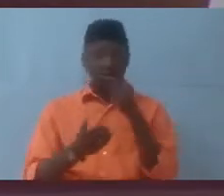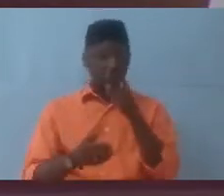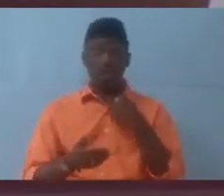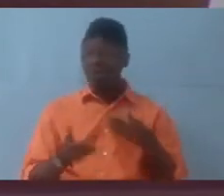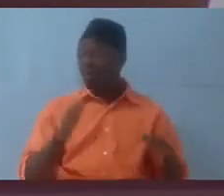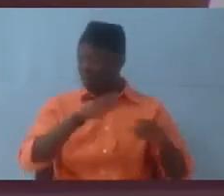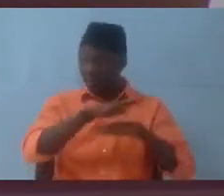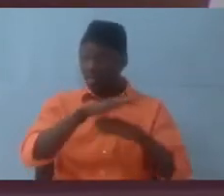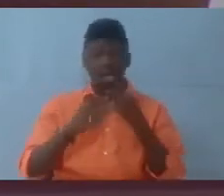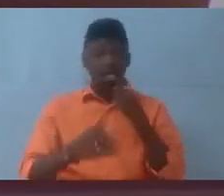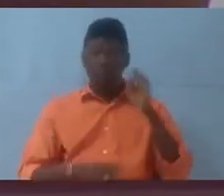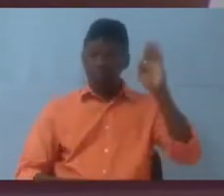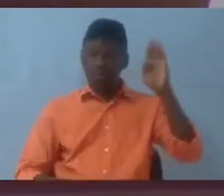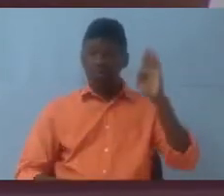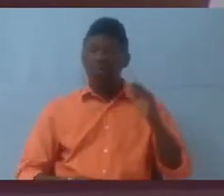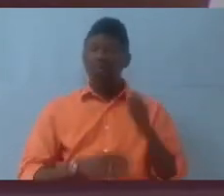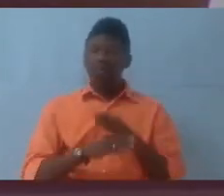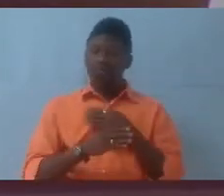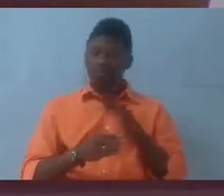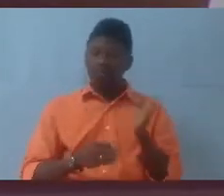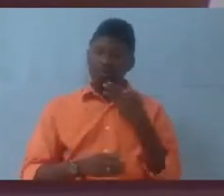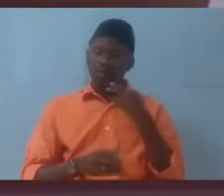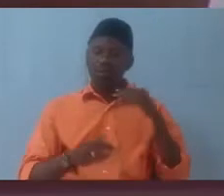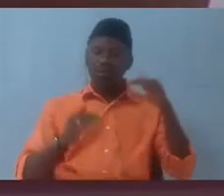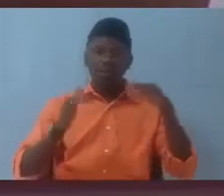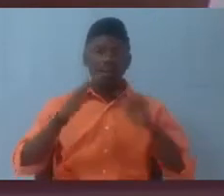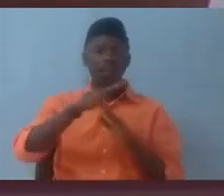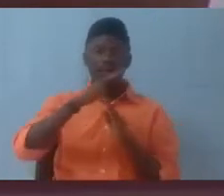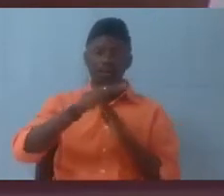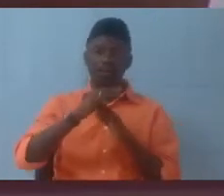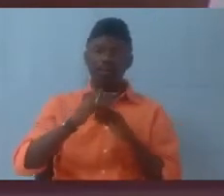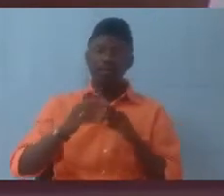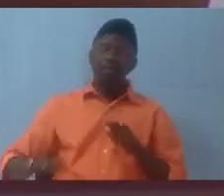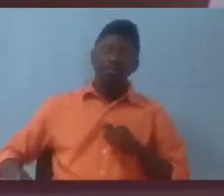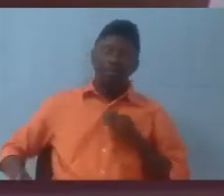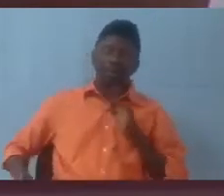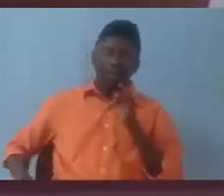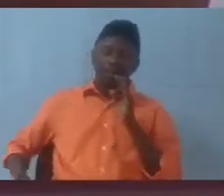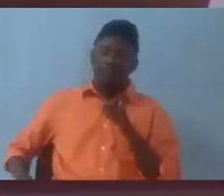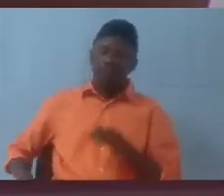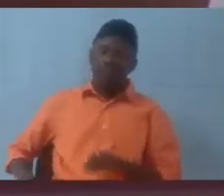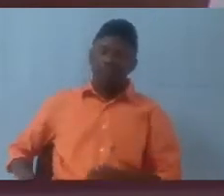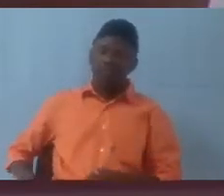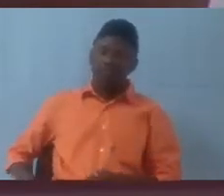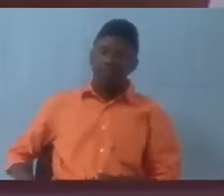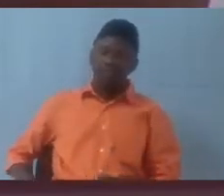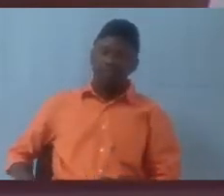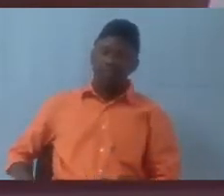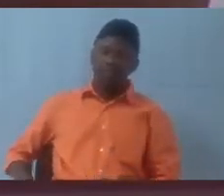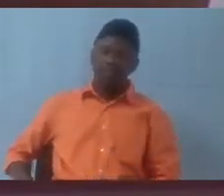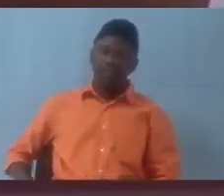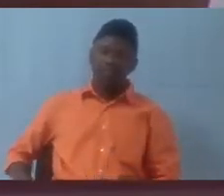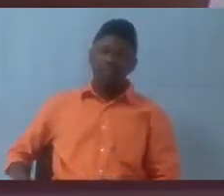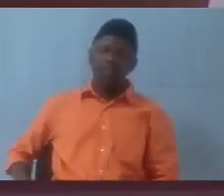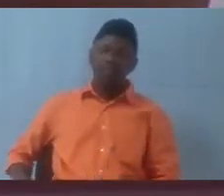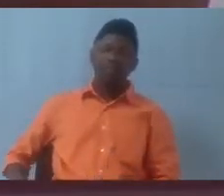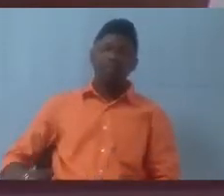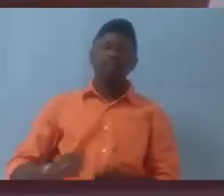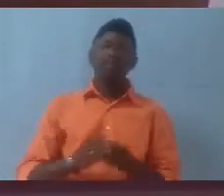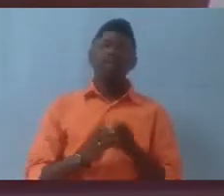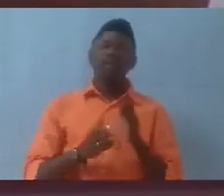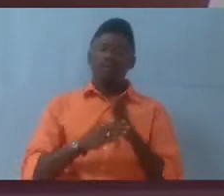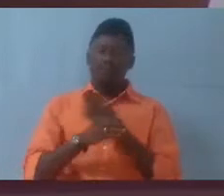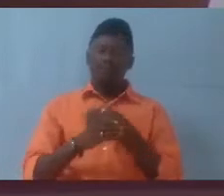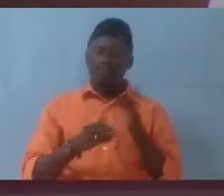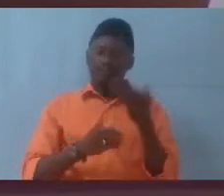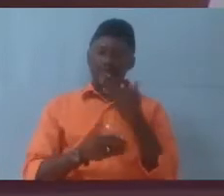waton. Before we went on the break, you told us about the case that you handled as first class magistrate at Kanifing Magistrate Court. Bala